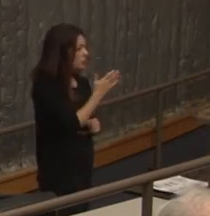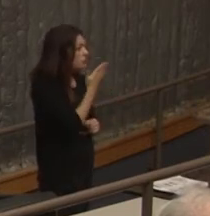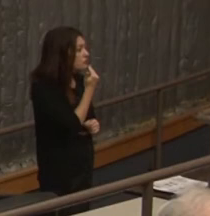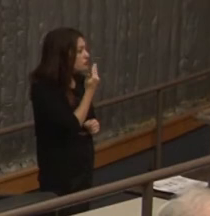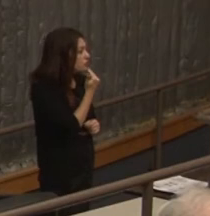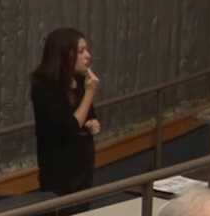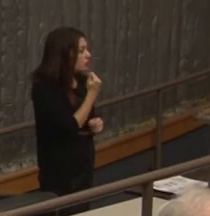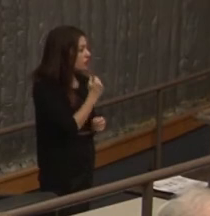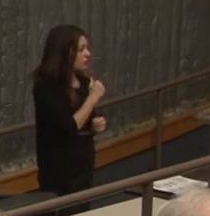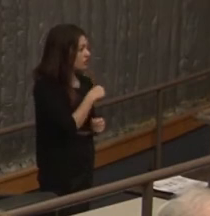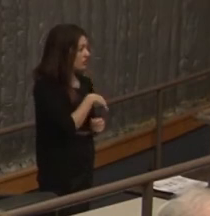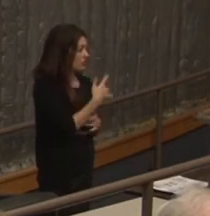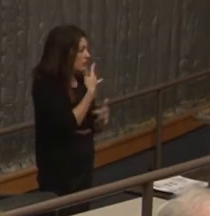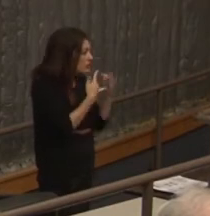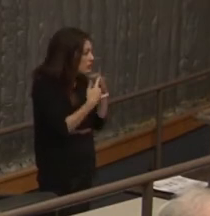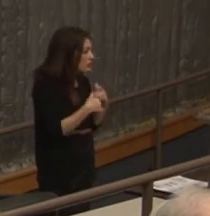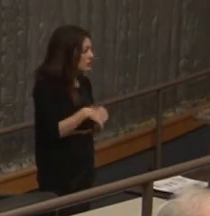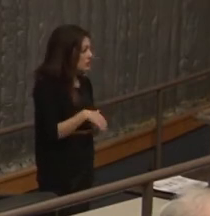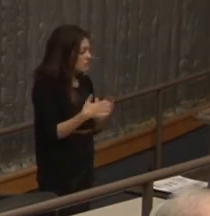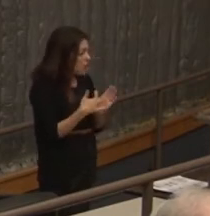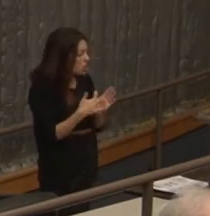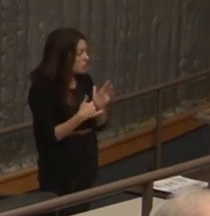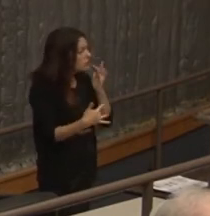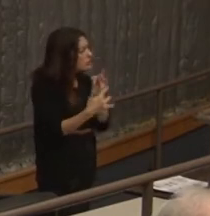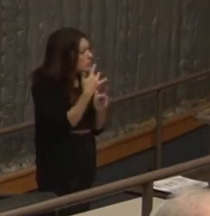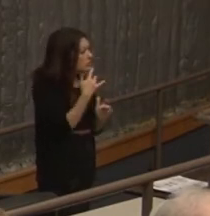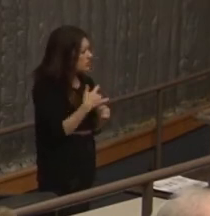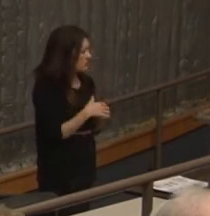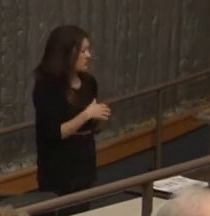was rationed. And honest, that's what they